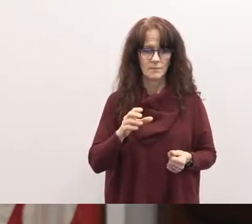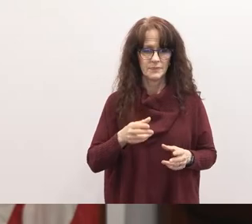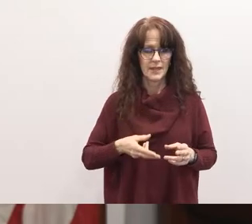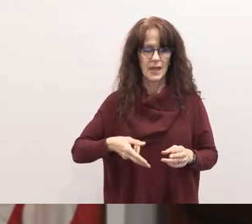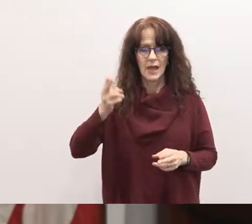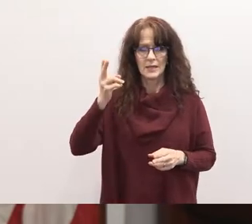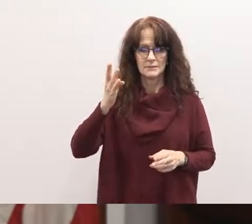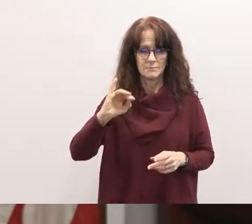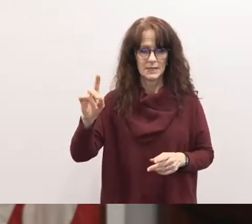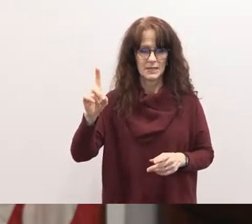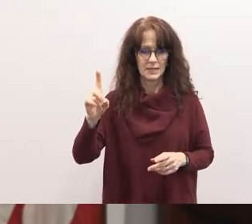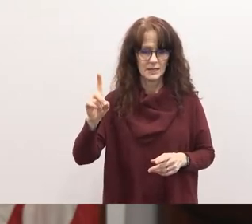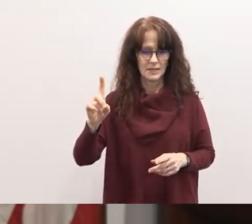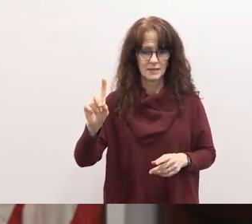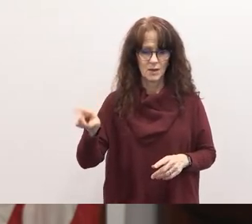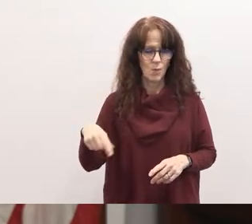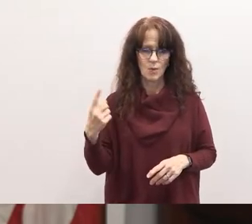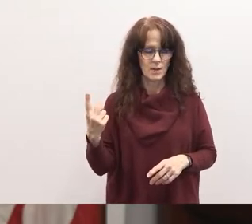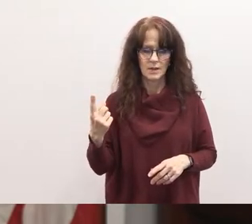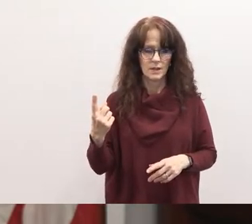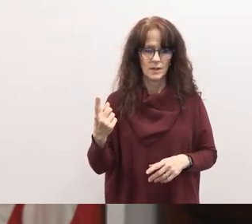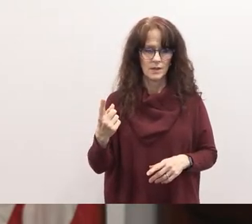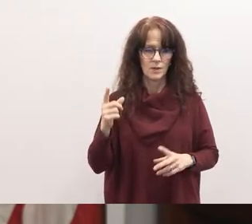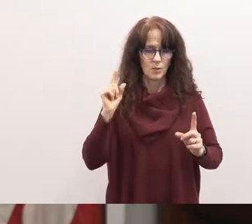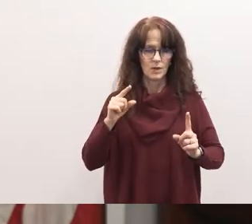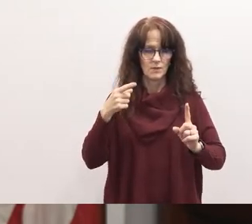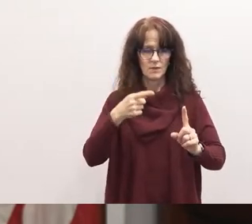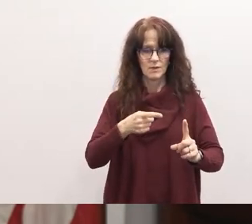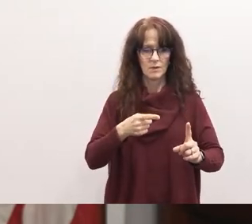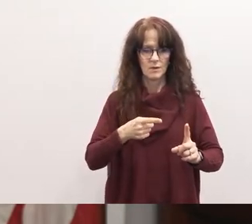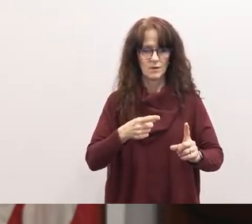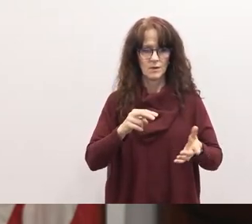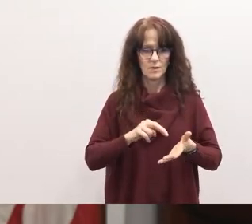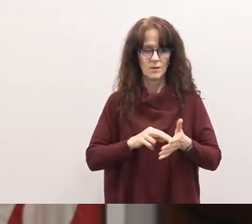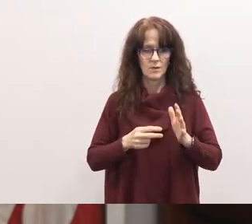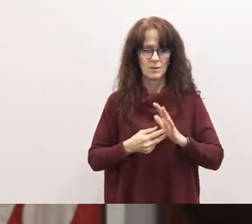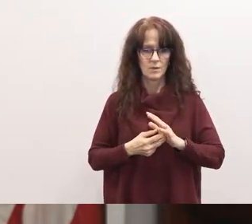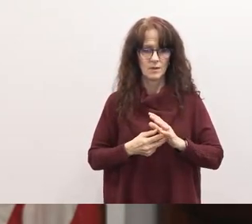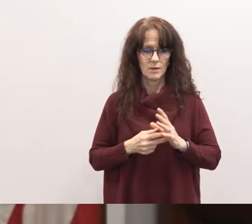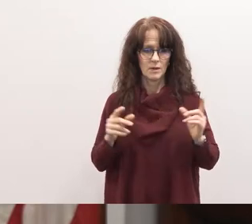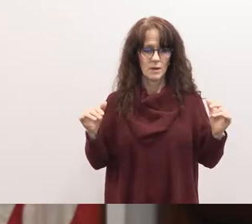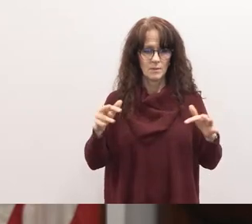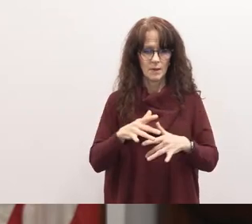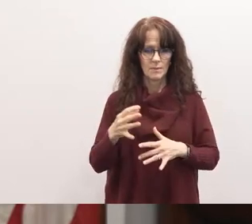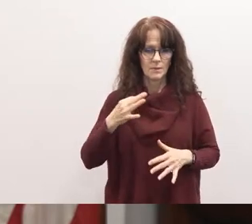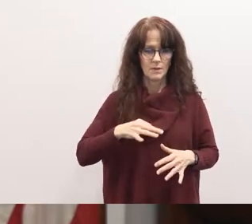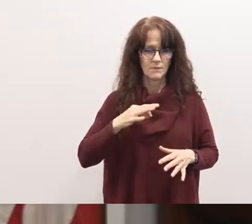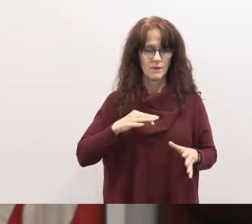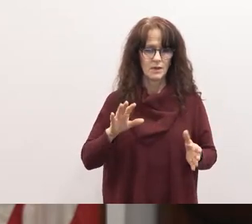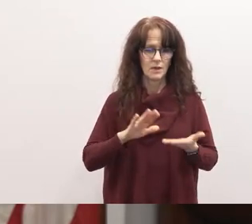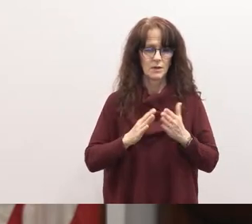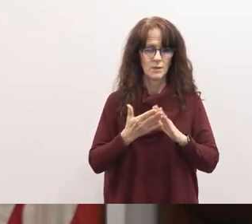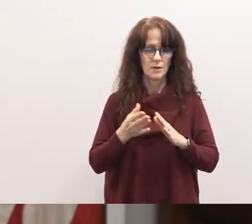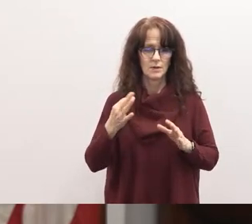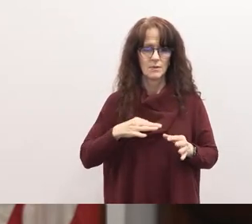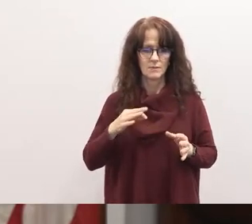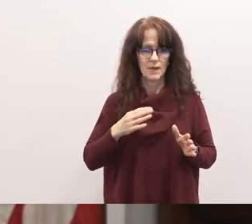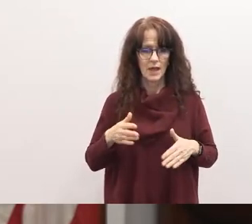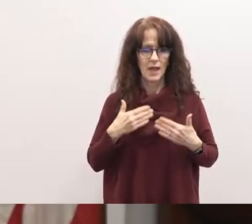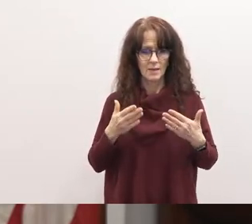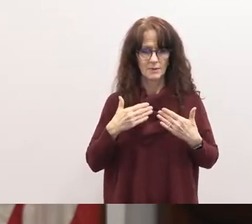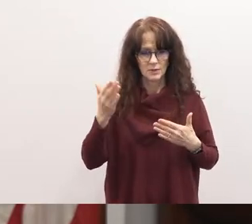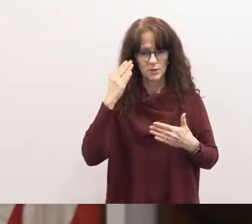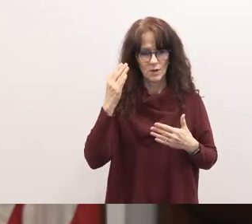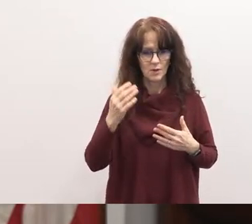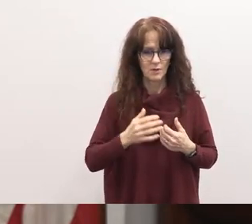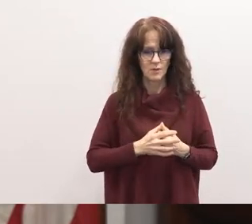bid, so to speak, but that we're intentional in what we mean by public benefits or community benefits. Happy to hear that we have a